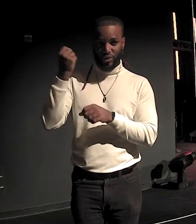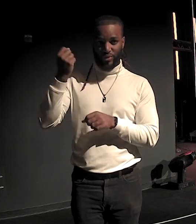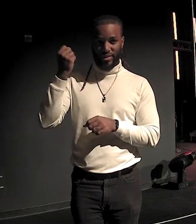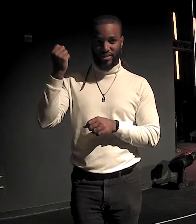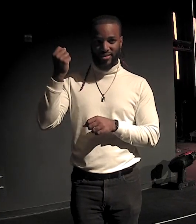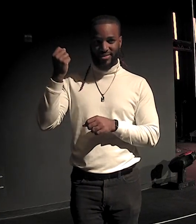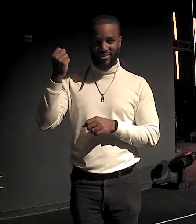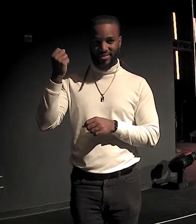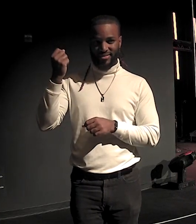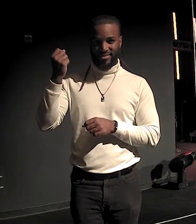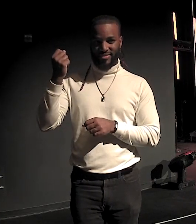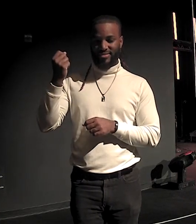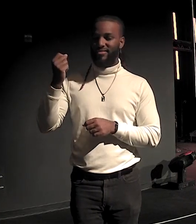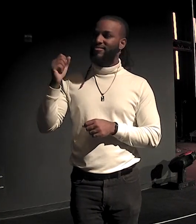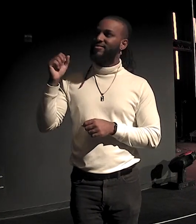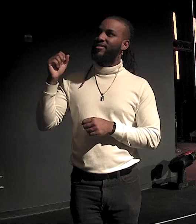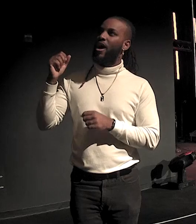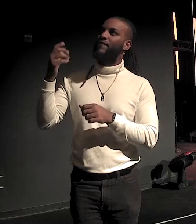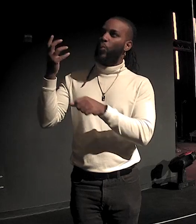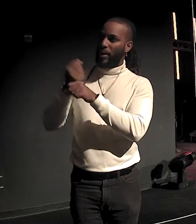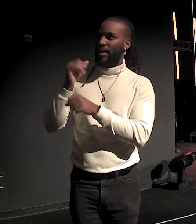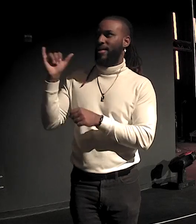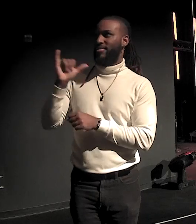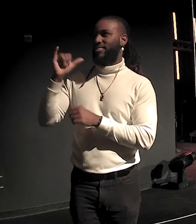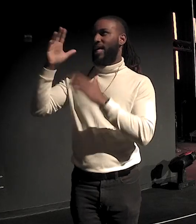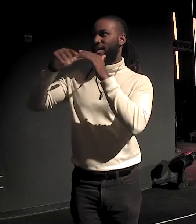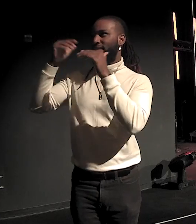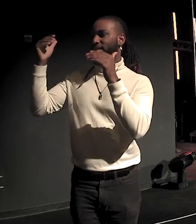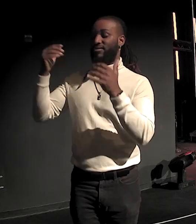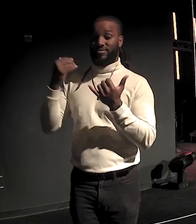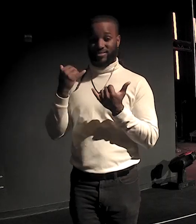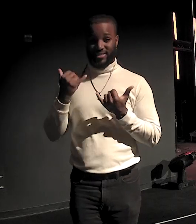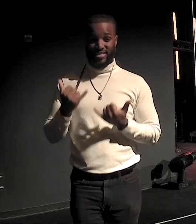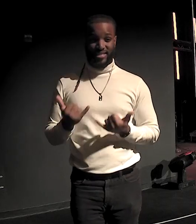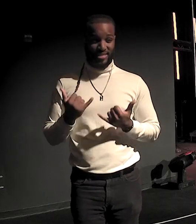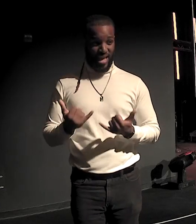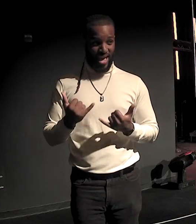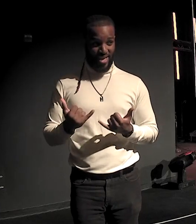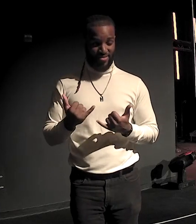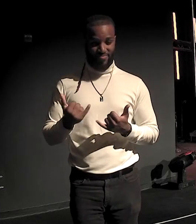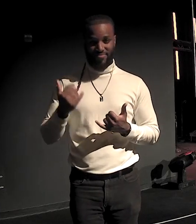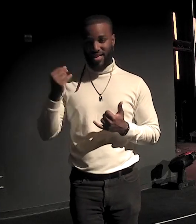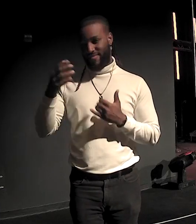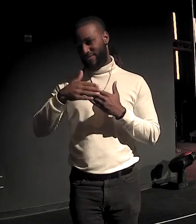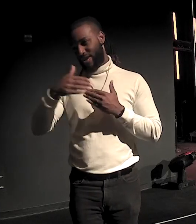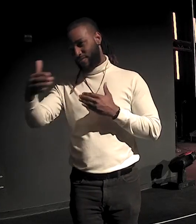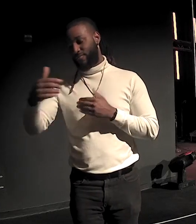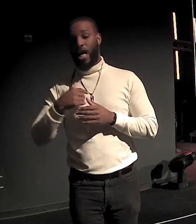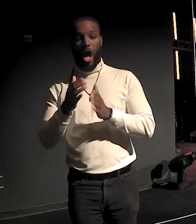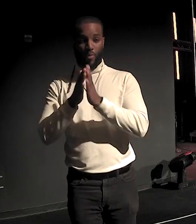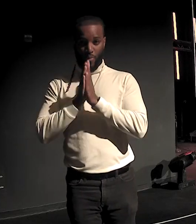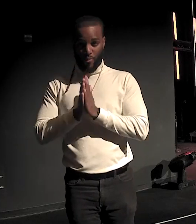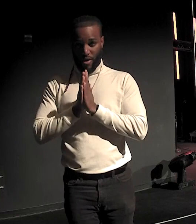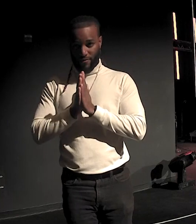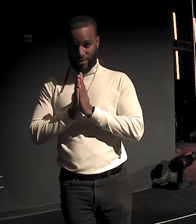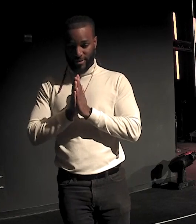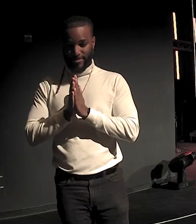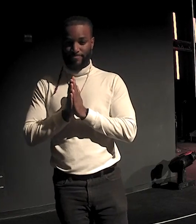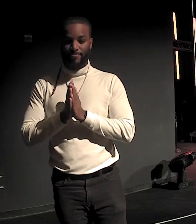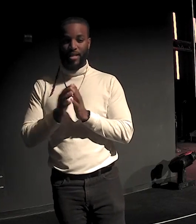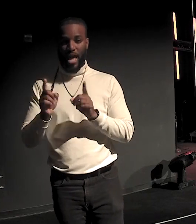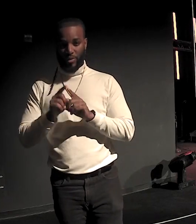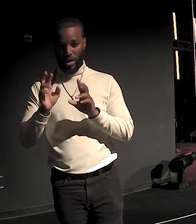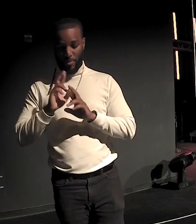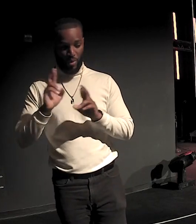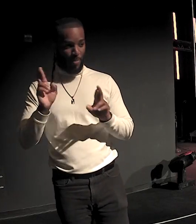of winning like heaven today and for eternity to come. So I'm going to pray for us as we reflect and as we